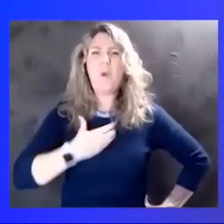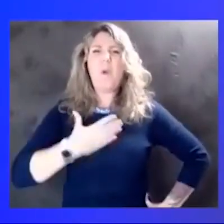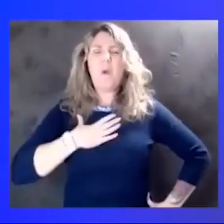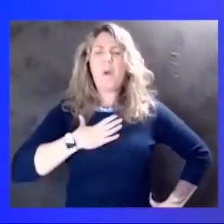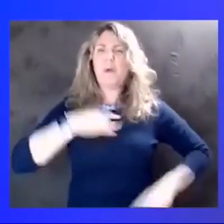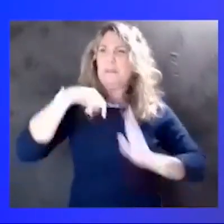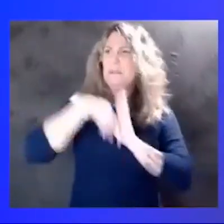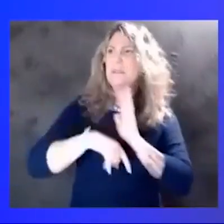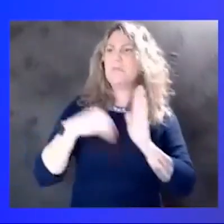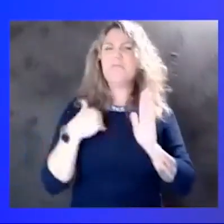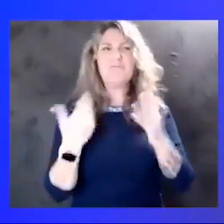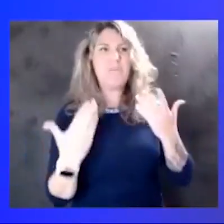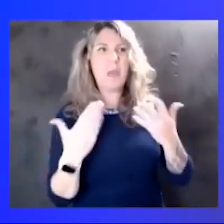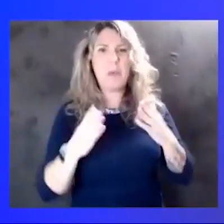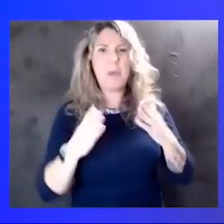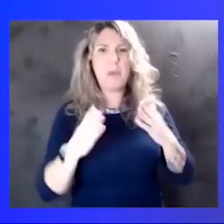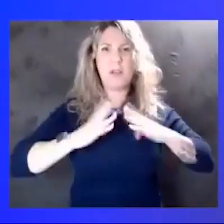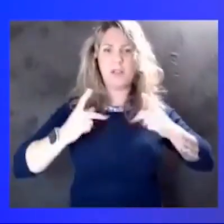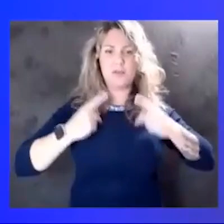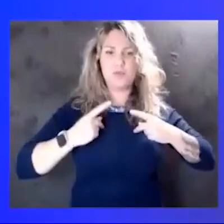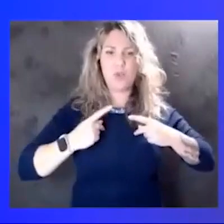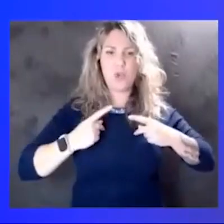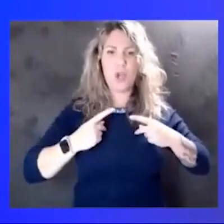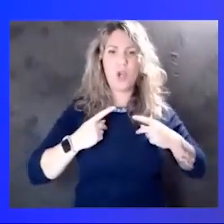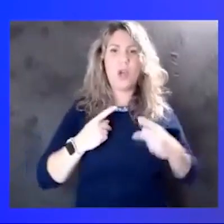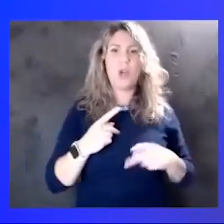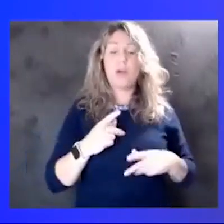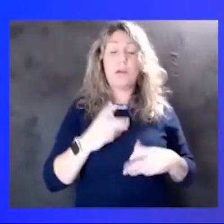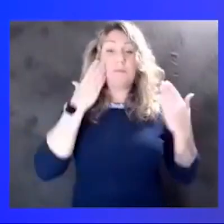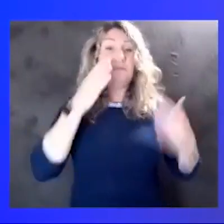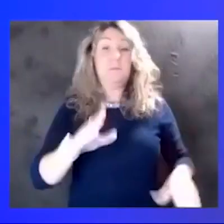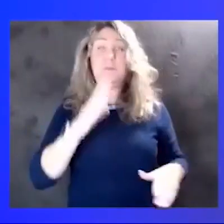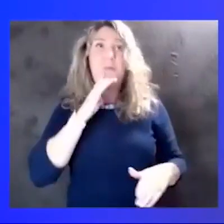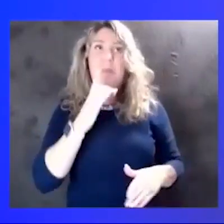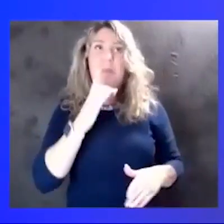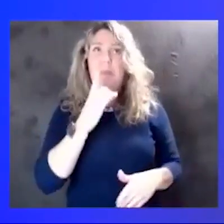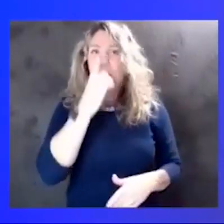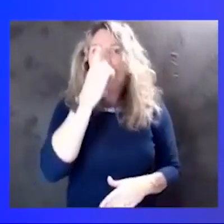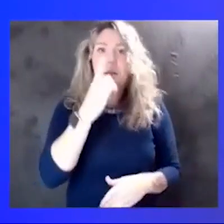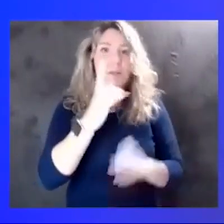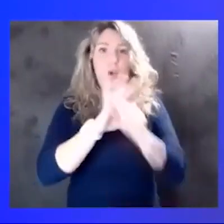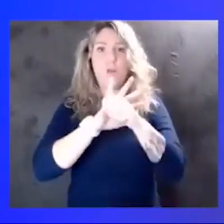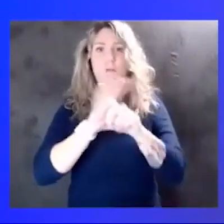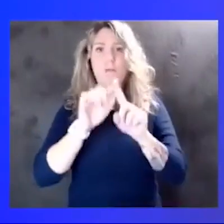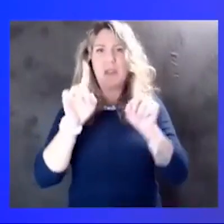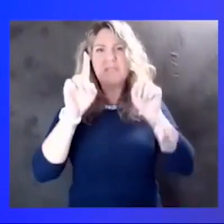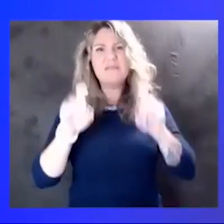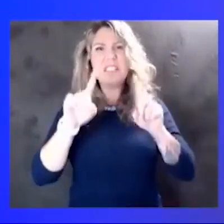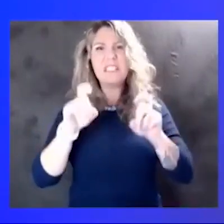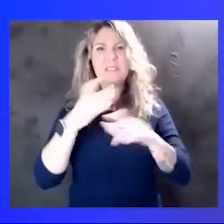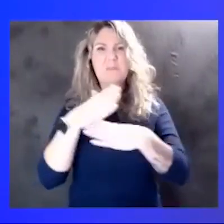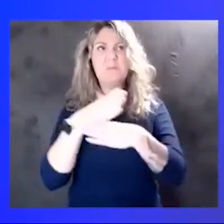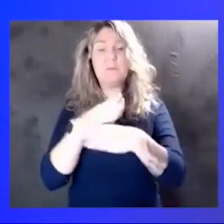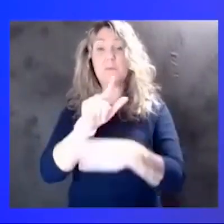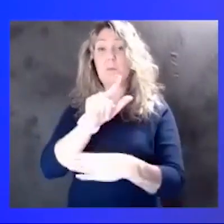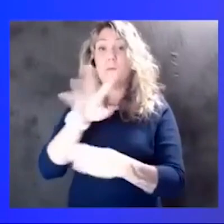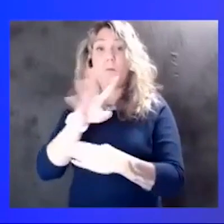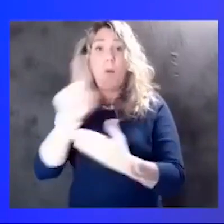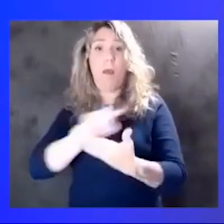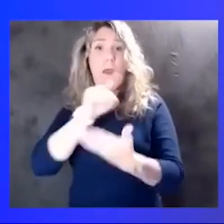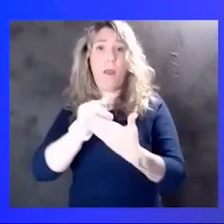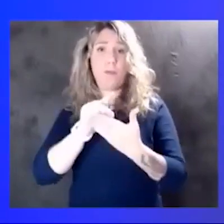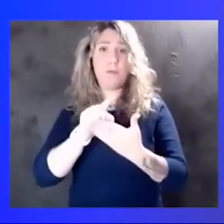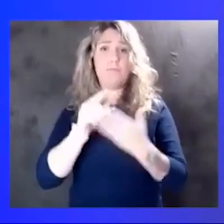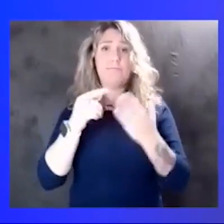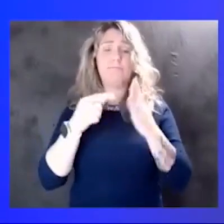bronchitis, even pneumonia. Didn't dream it was COVID. So I was tested within the first 24 hours of being symptomatic. And then